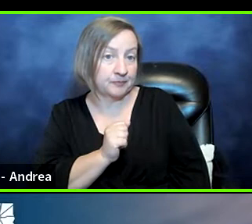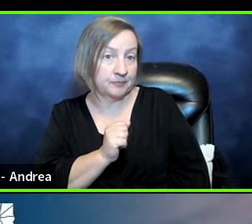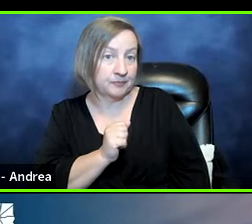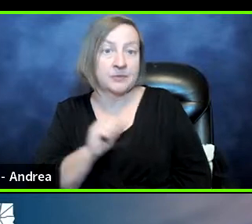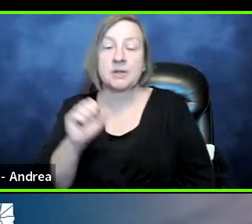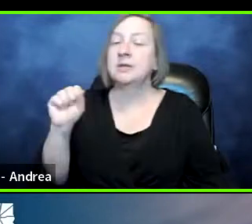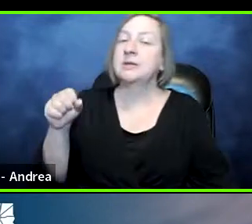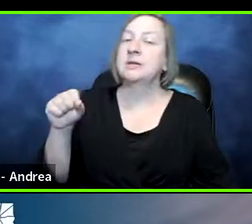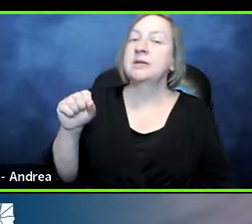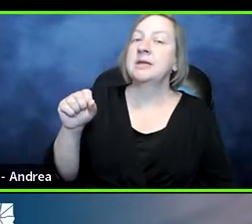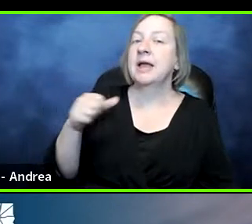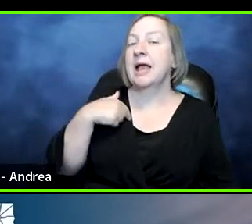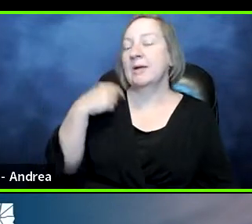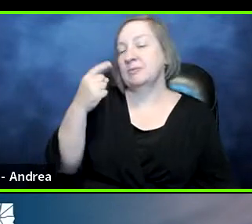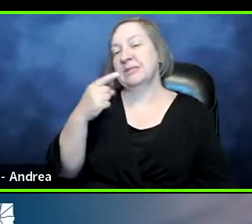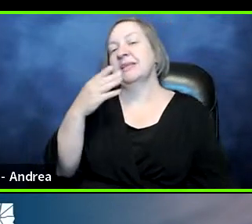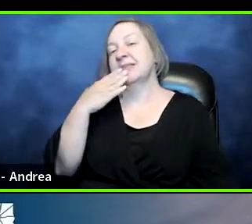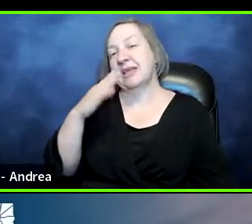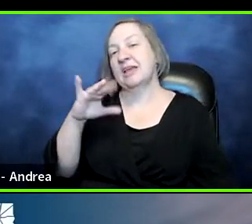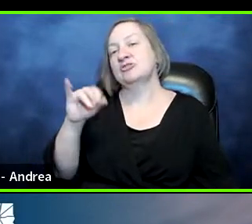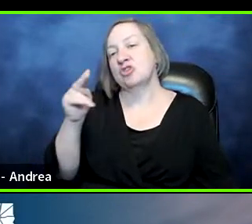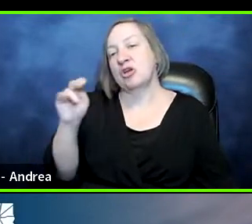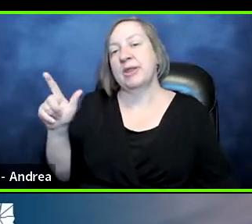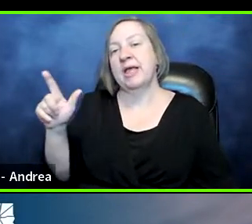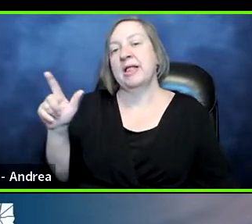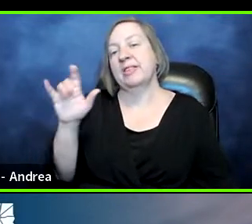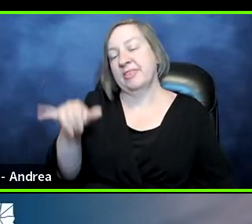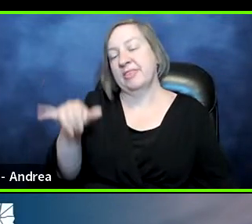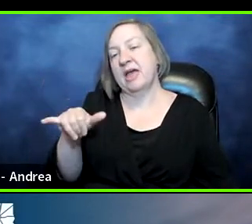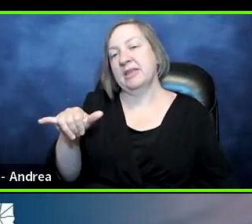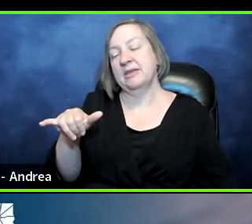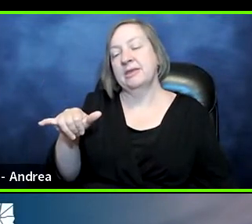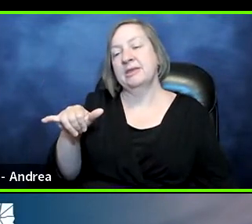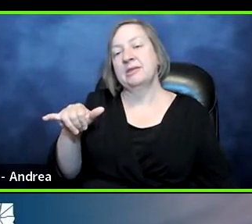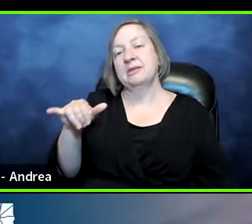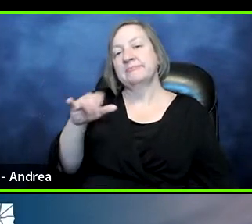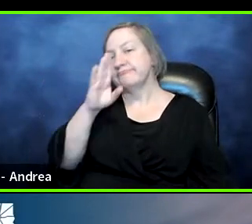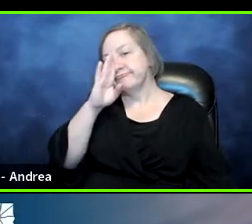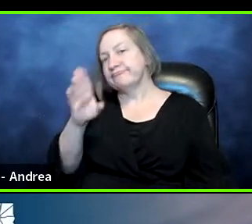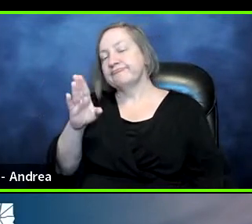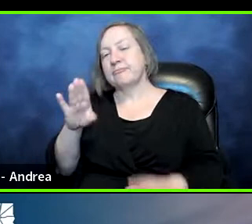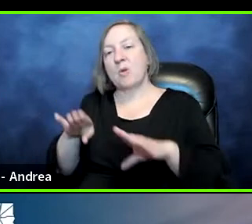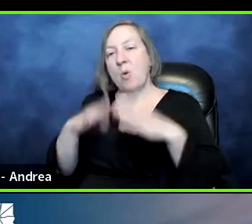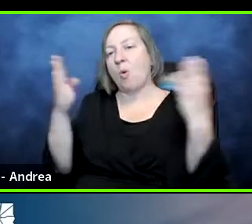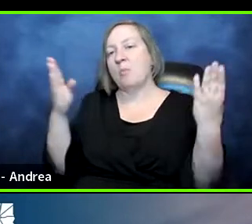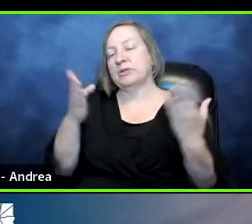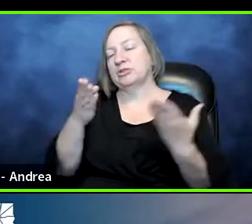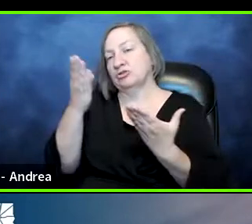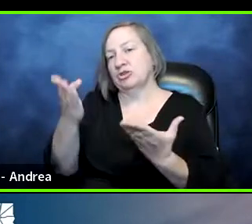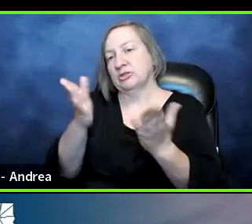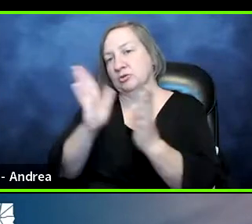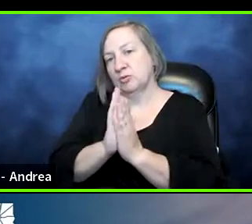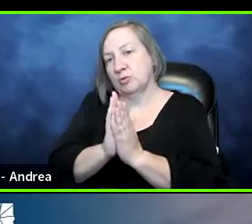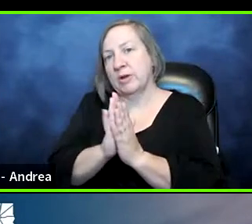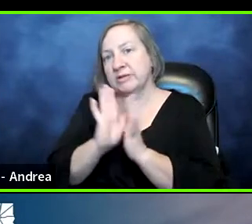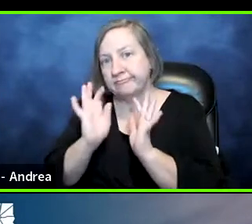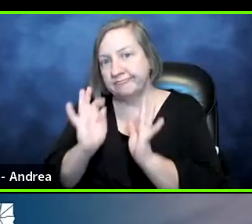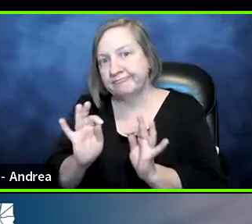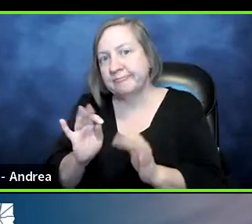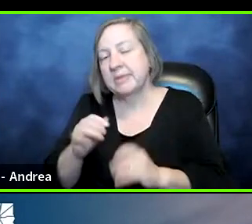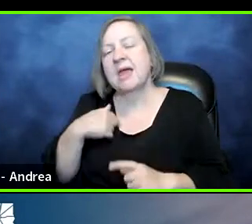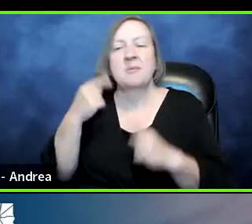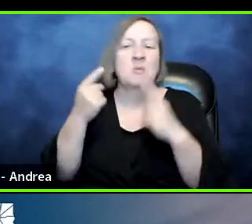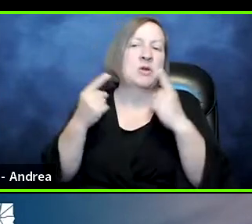Yeah, no, I was thinking, thanks, Janelle, for that. Was a pretty straightforward, open suggestion or request. And I was wondering, I